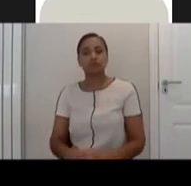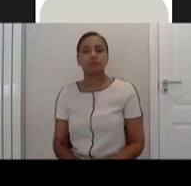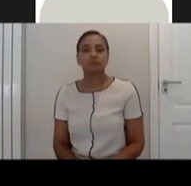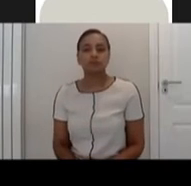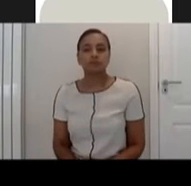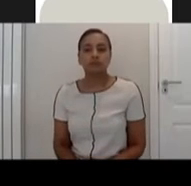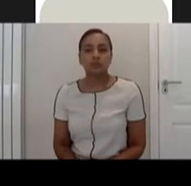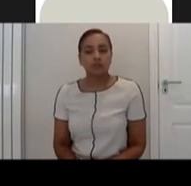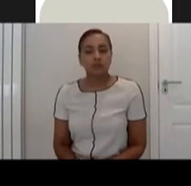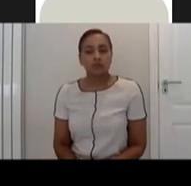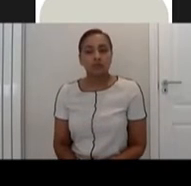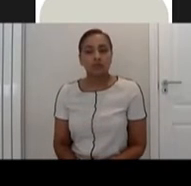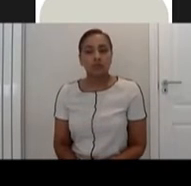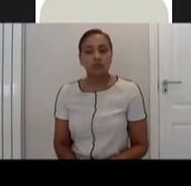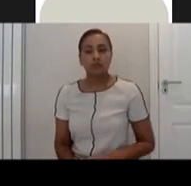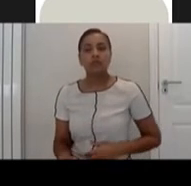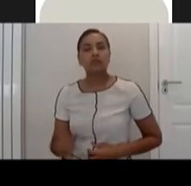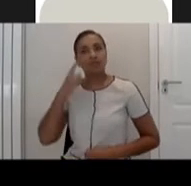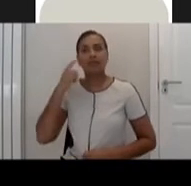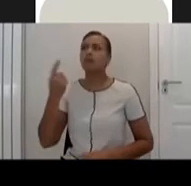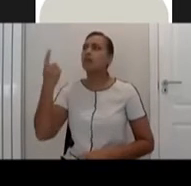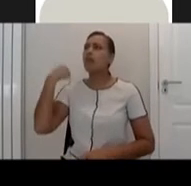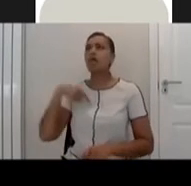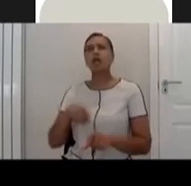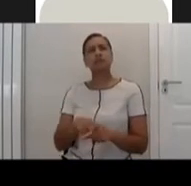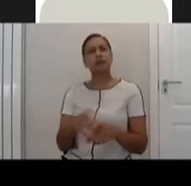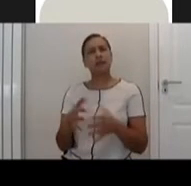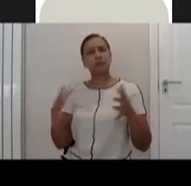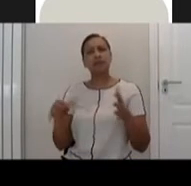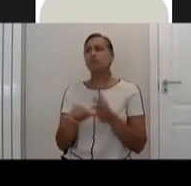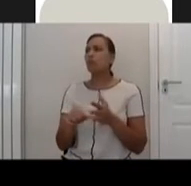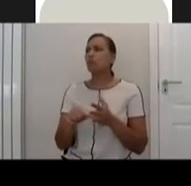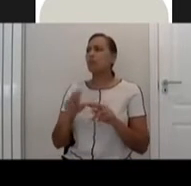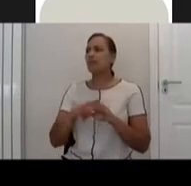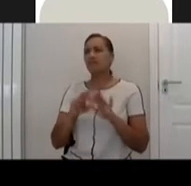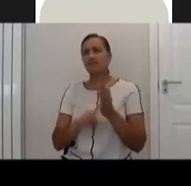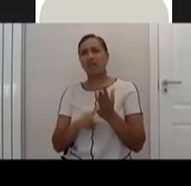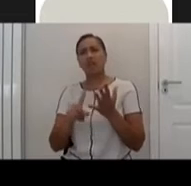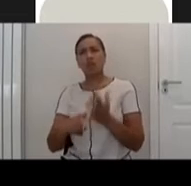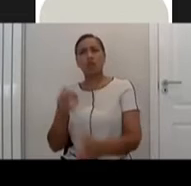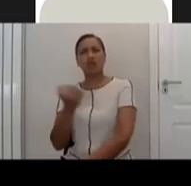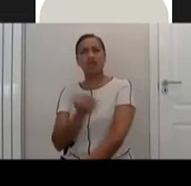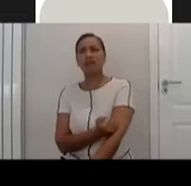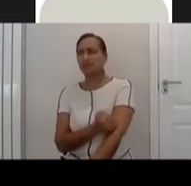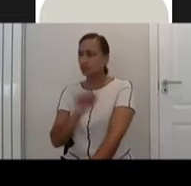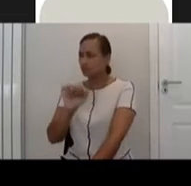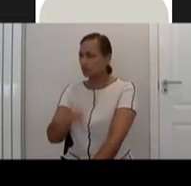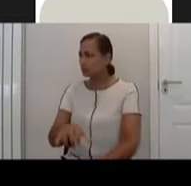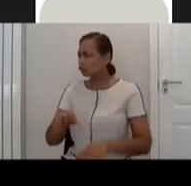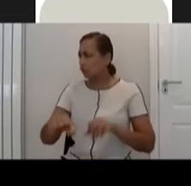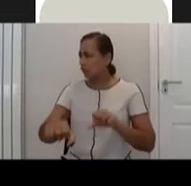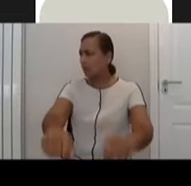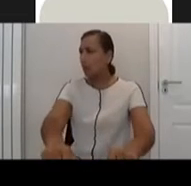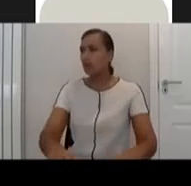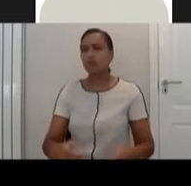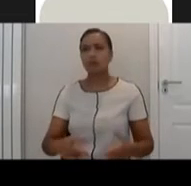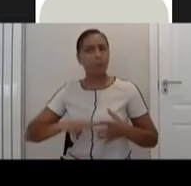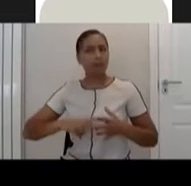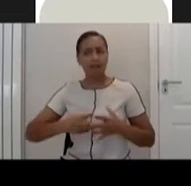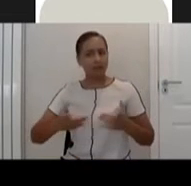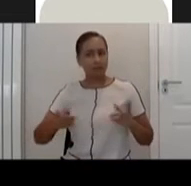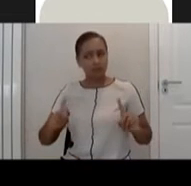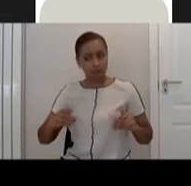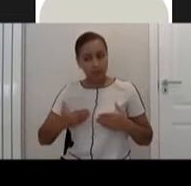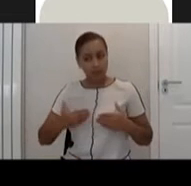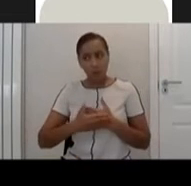capacity then, because I think last year, weren't there problems with getting the flu vaccine? So even when people wanted them, it was a struggle. So are we planning to get more in